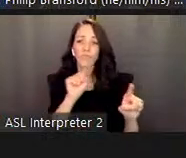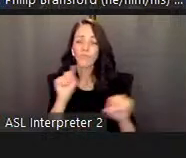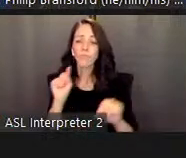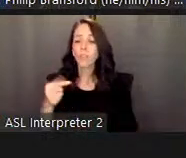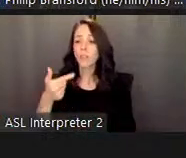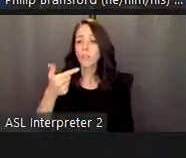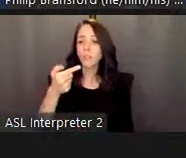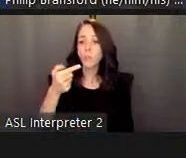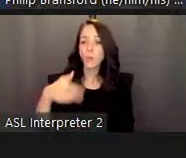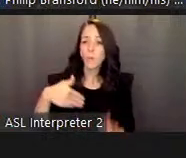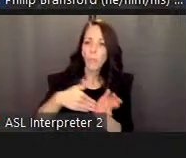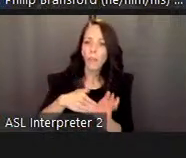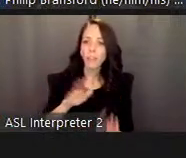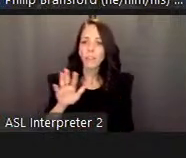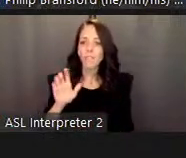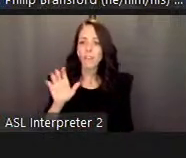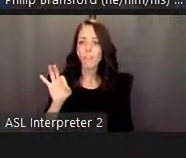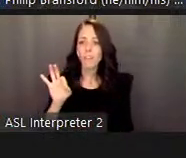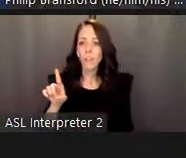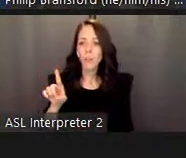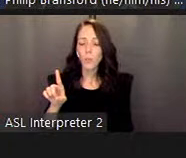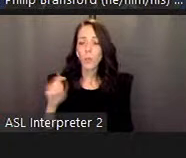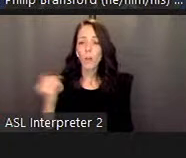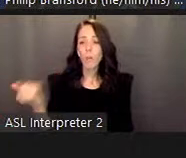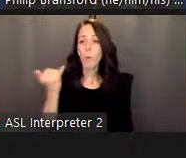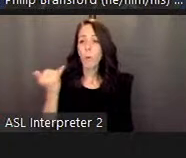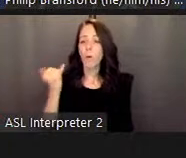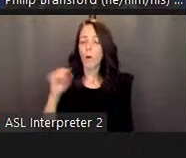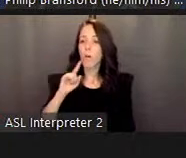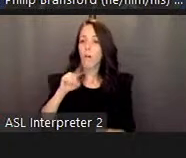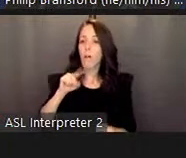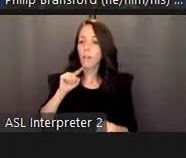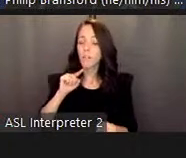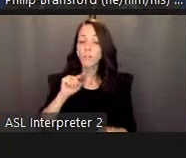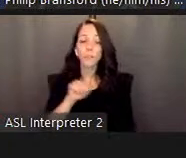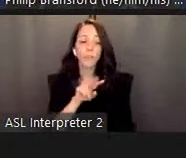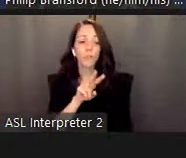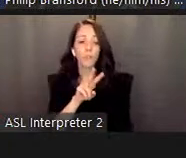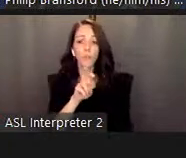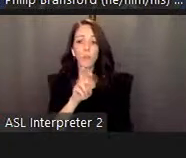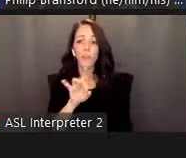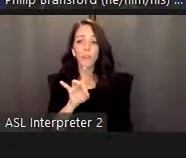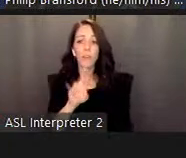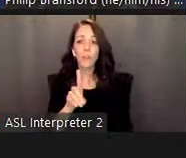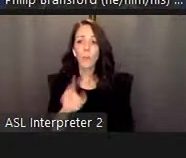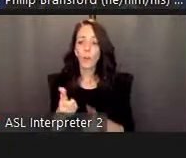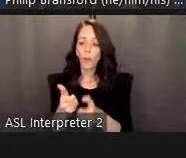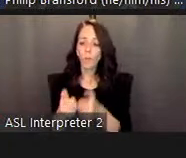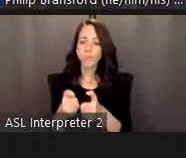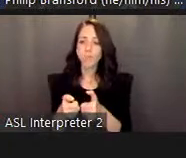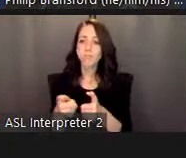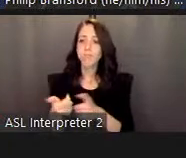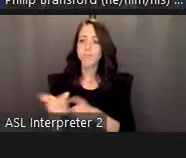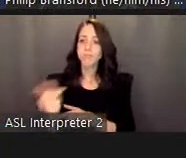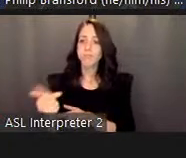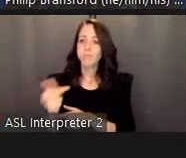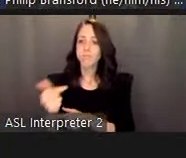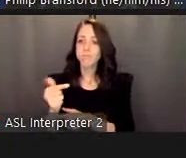21,591 crisis line calls and has had 281 text and chat